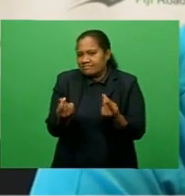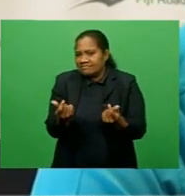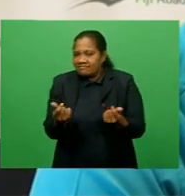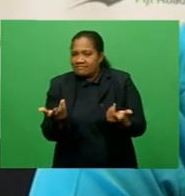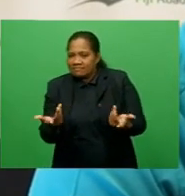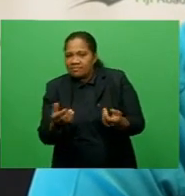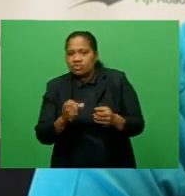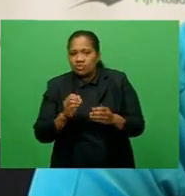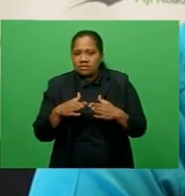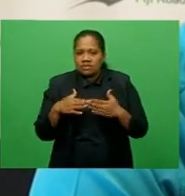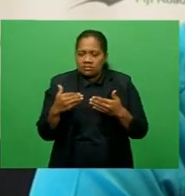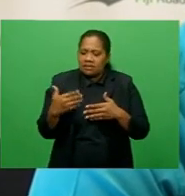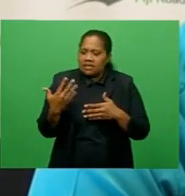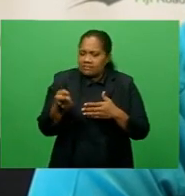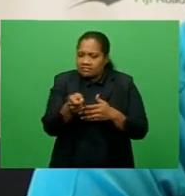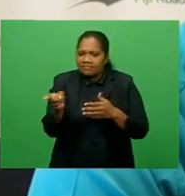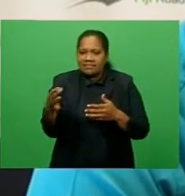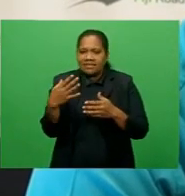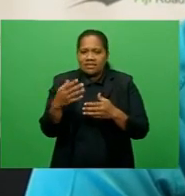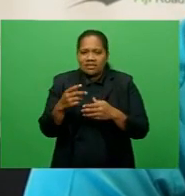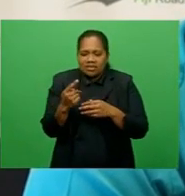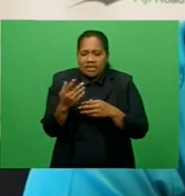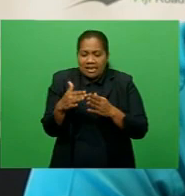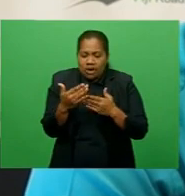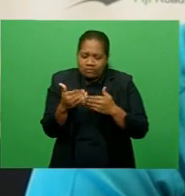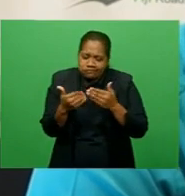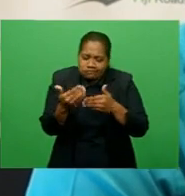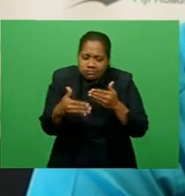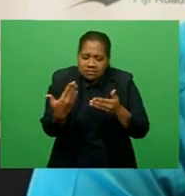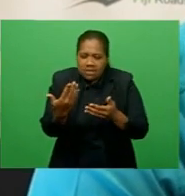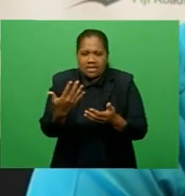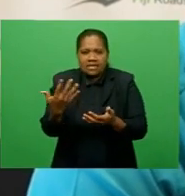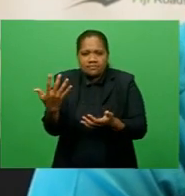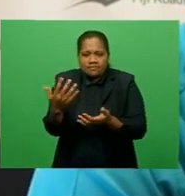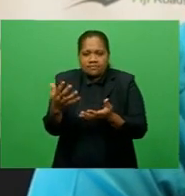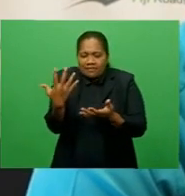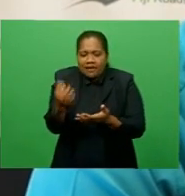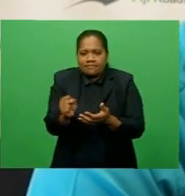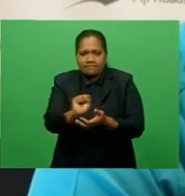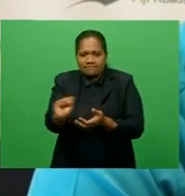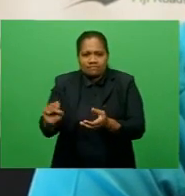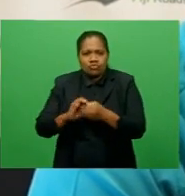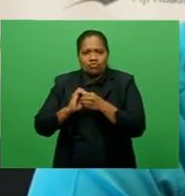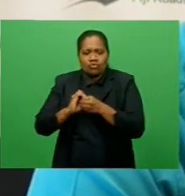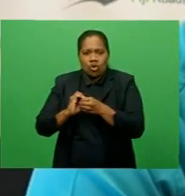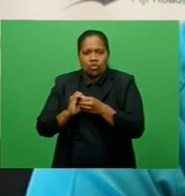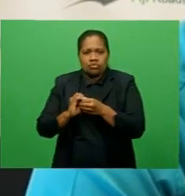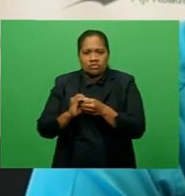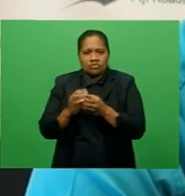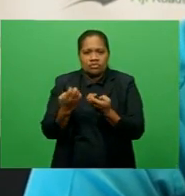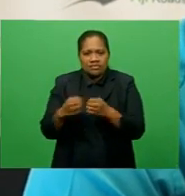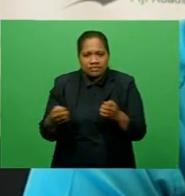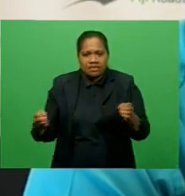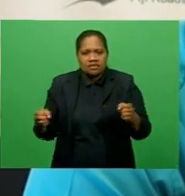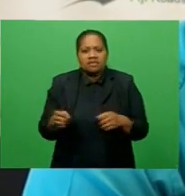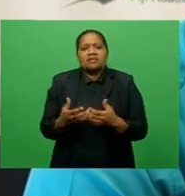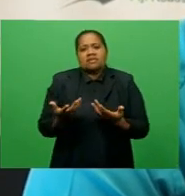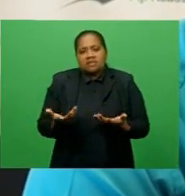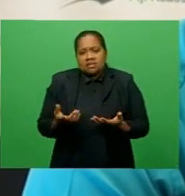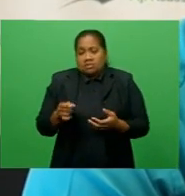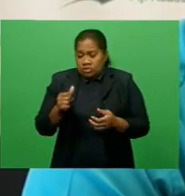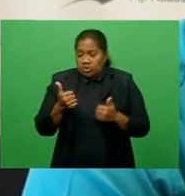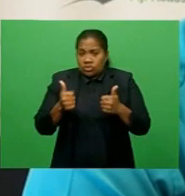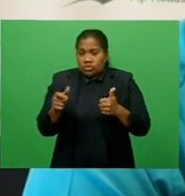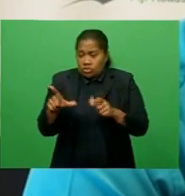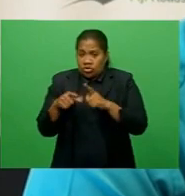in the process of getting their own equipment. So it will be good to have local contractors who are fully kitted, and it'll make our life easier